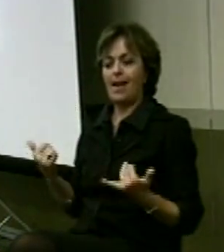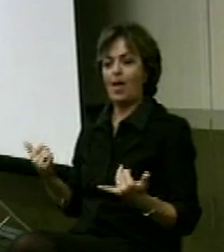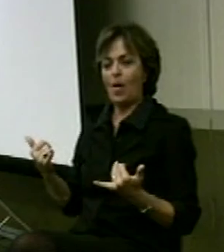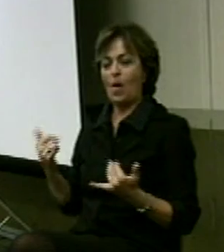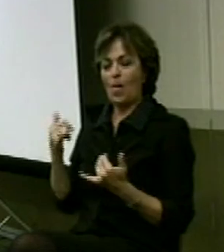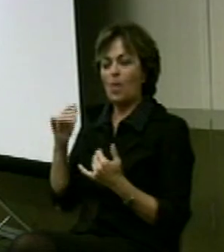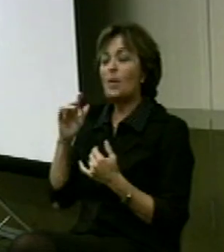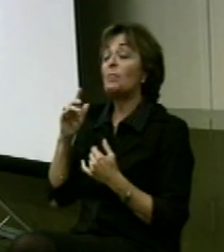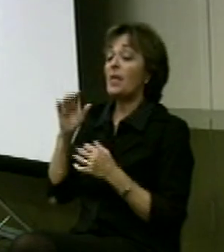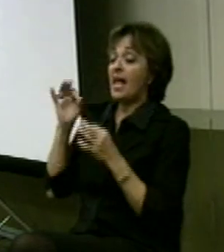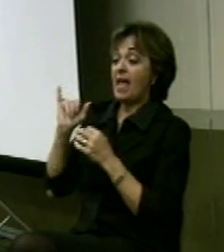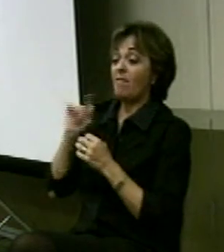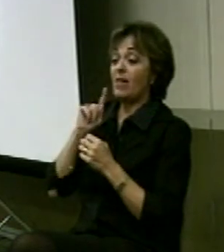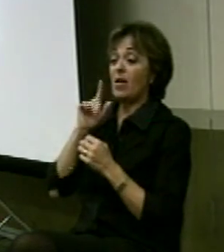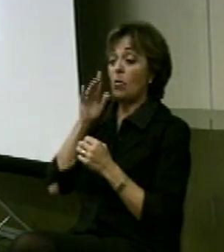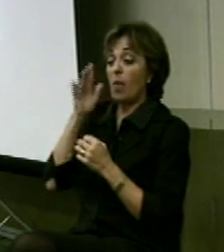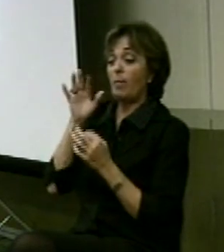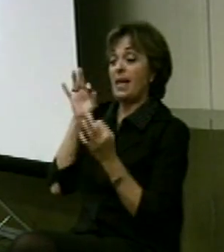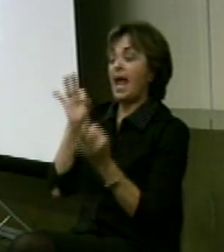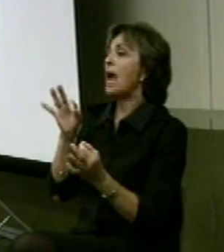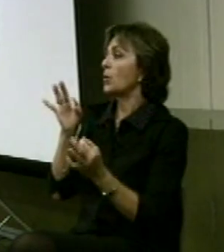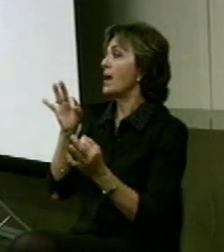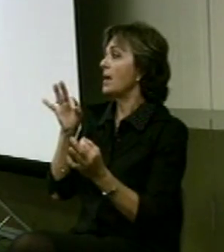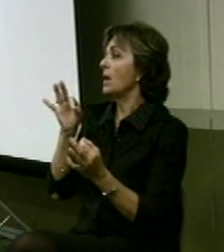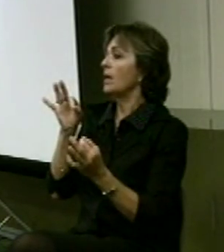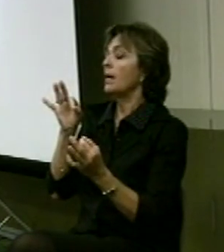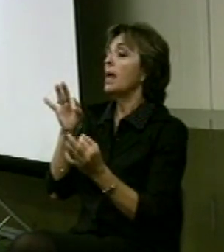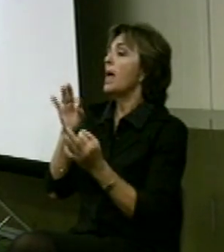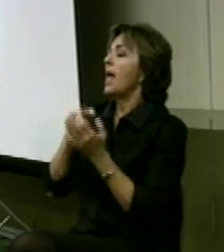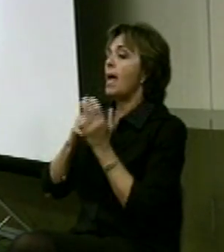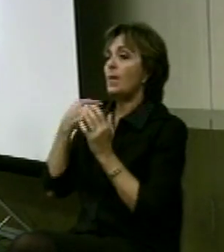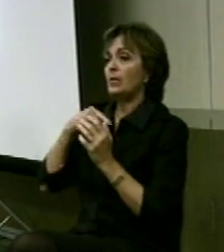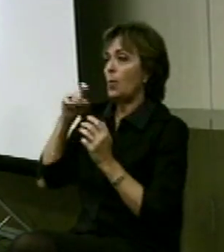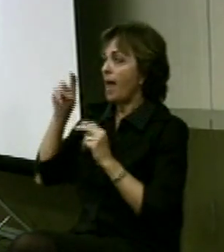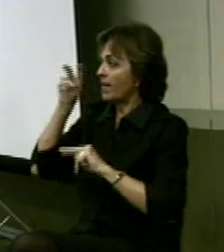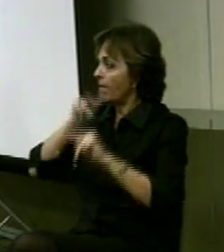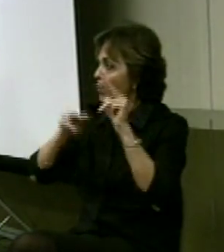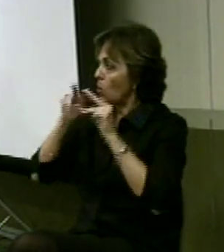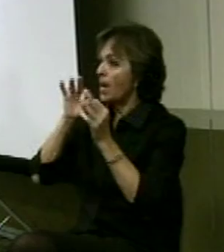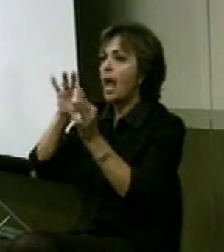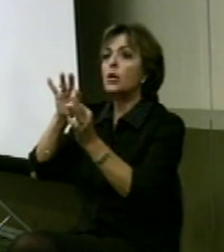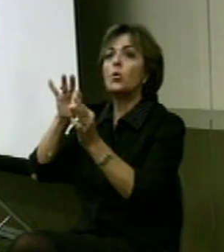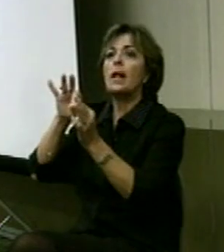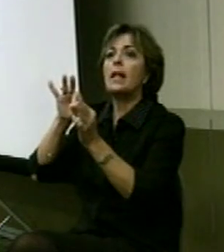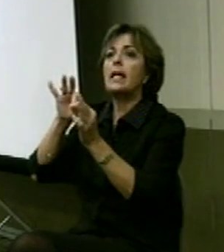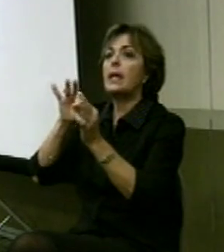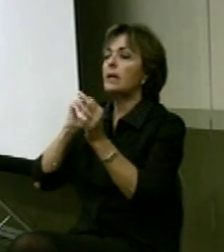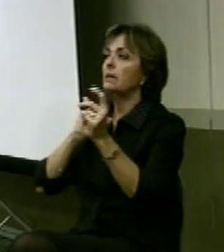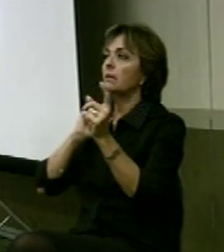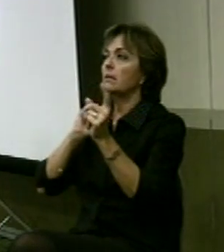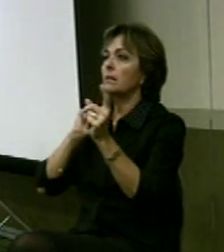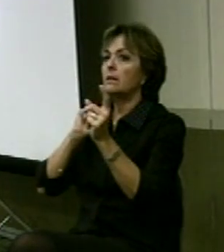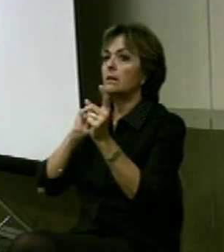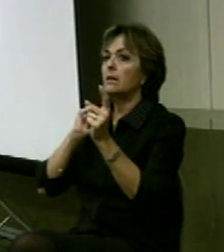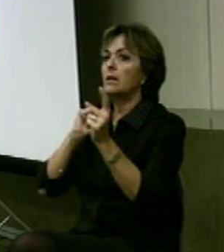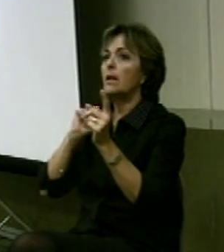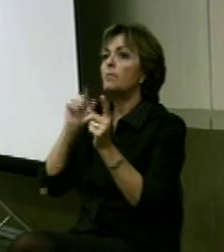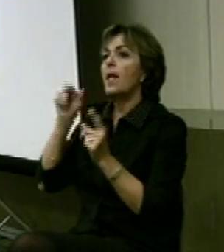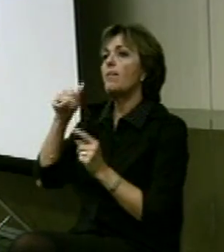And so if it's going to be accurate, we have to view it accurately, don't we? So if there's differences, go ahead. Oh,